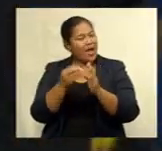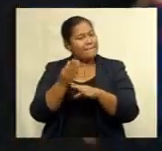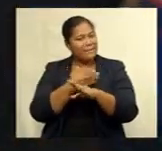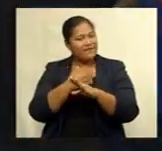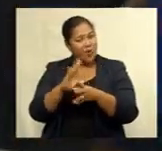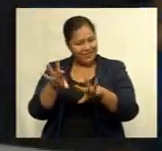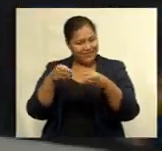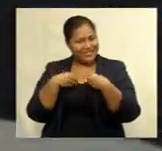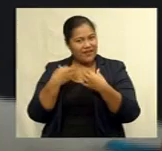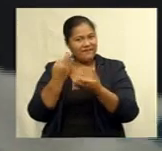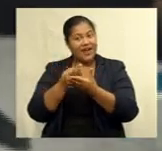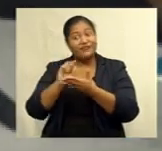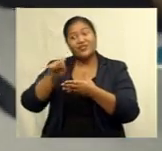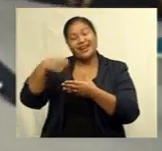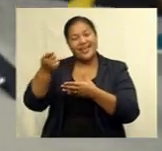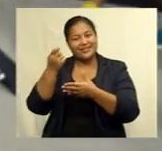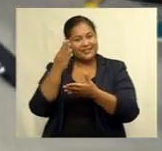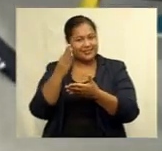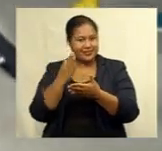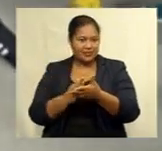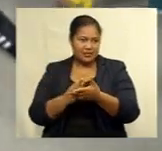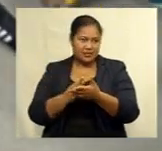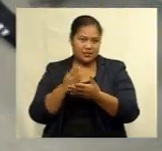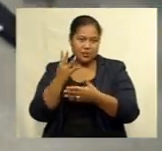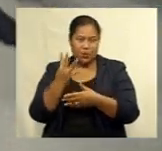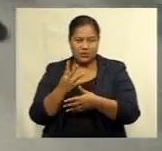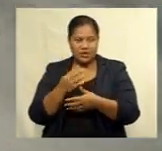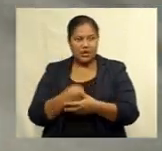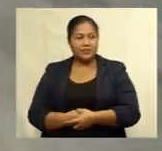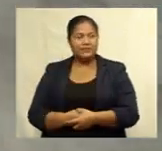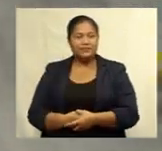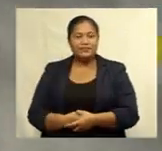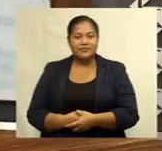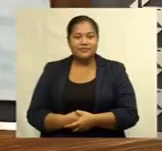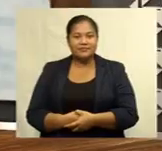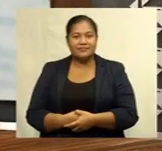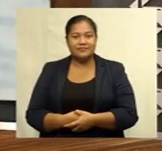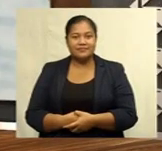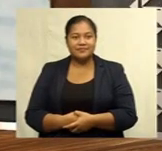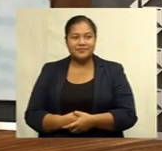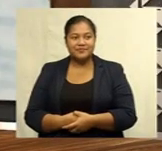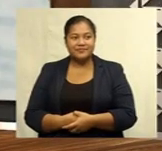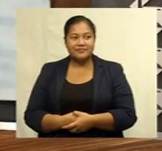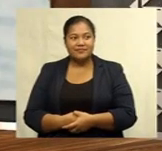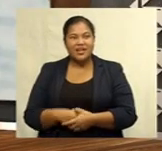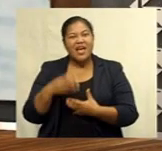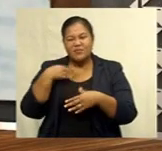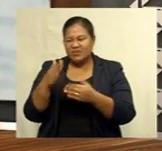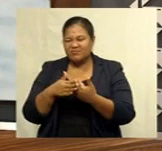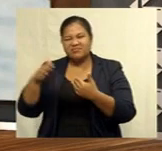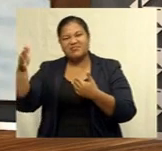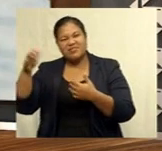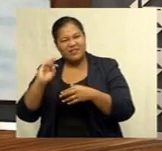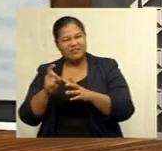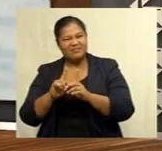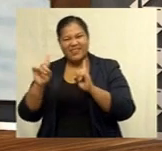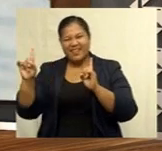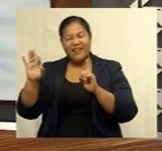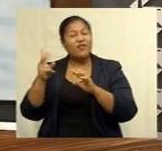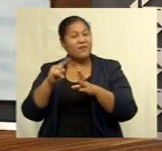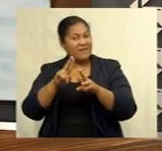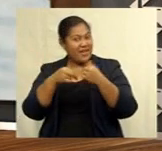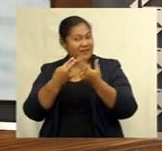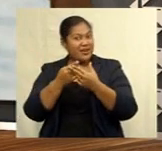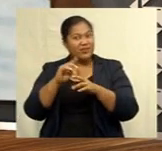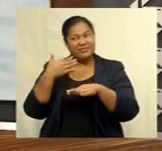accessing funds for the next quarter. Karleni Tavi, FBC Sports. Being away from family who live across the globe for more